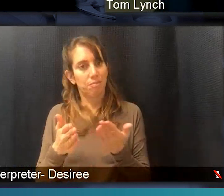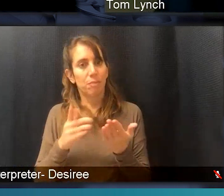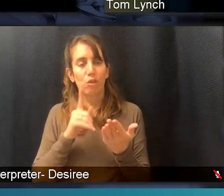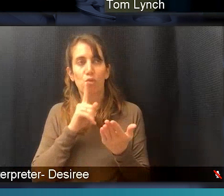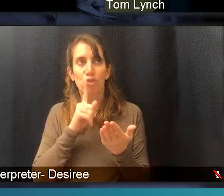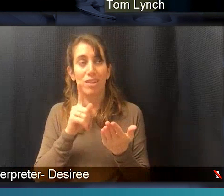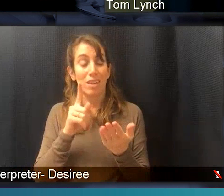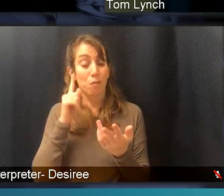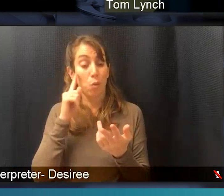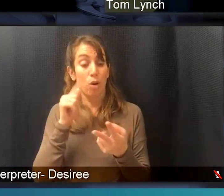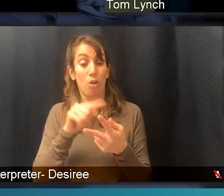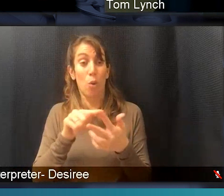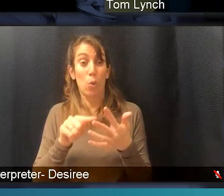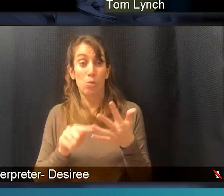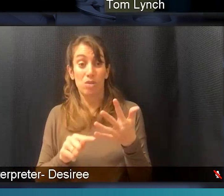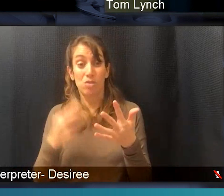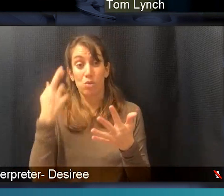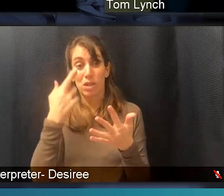for good reason.